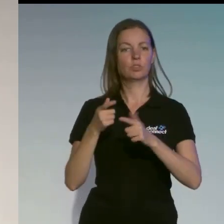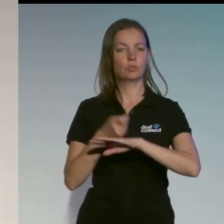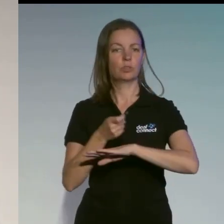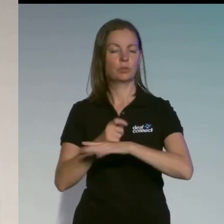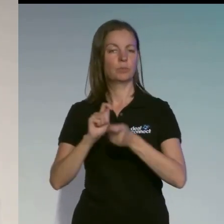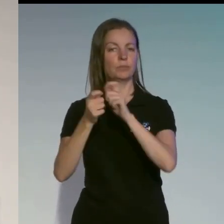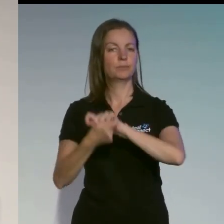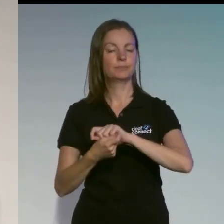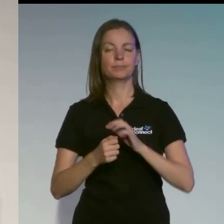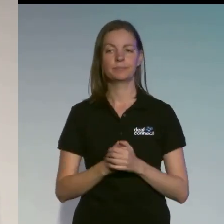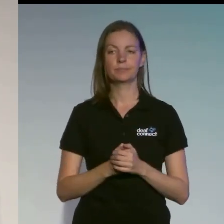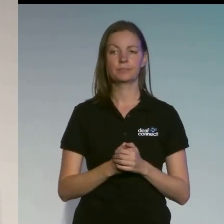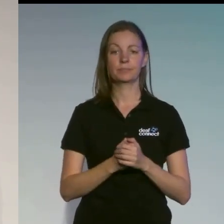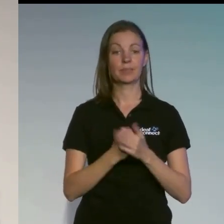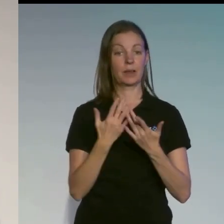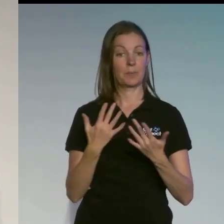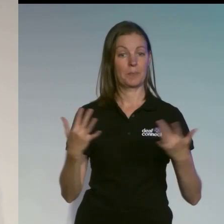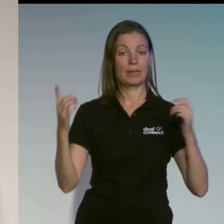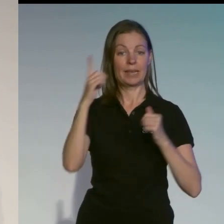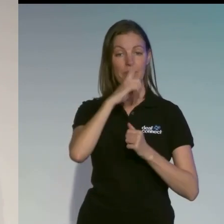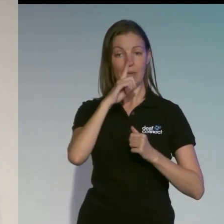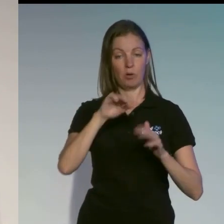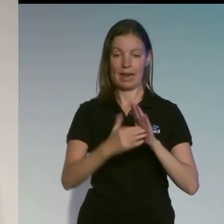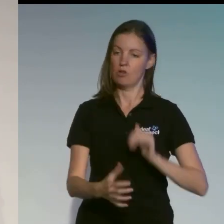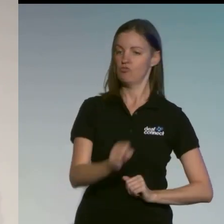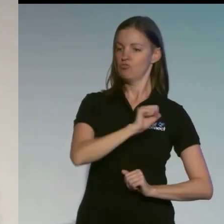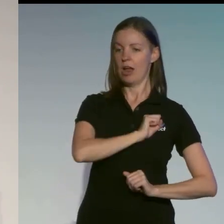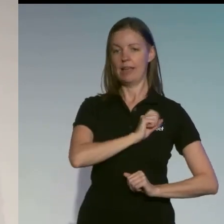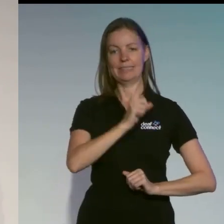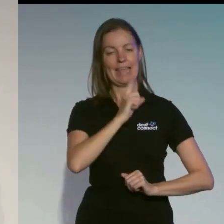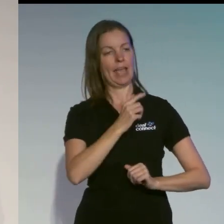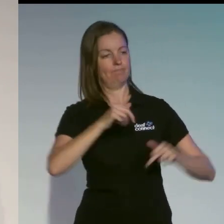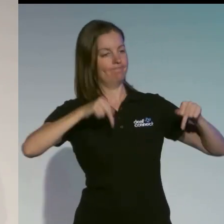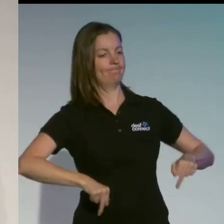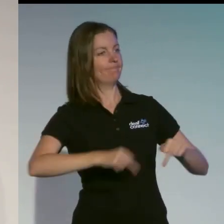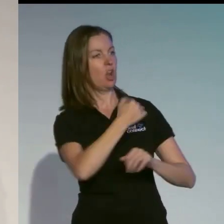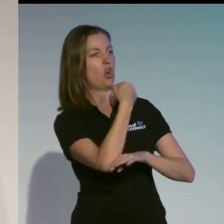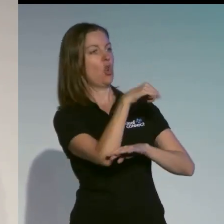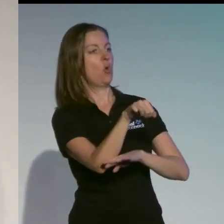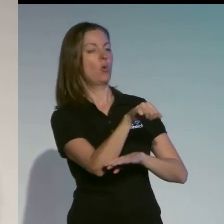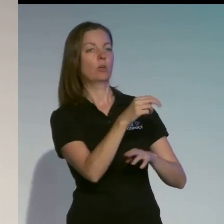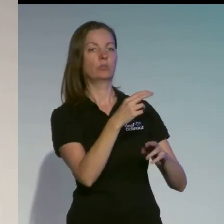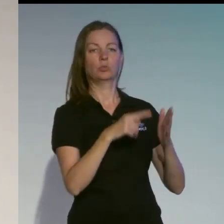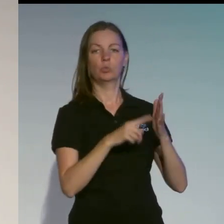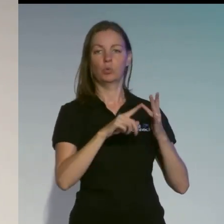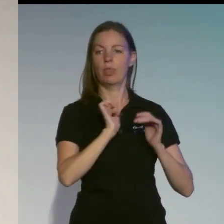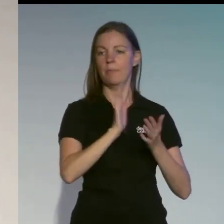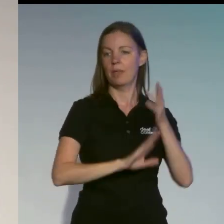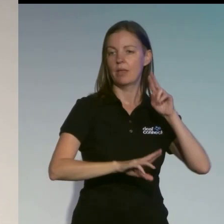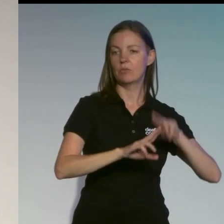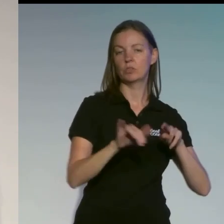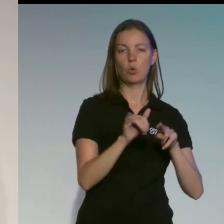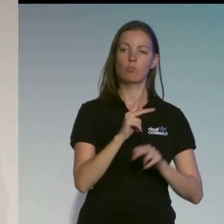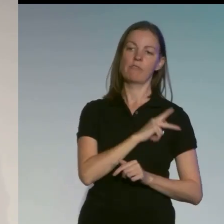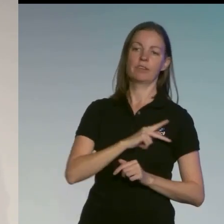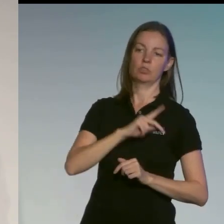experience conversion therapy, they dare to say no to their parents and to the professionals. So we hope